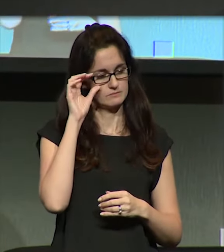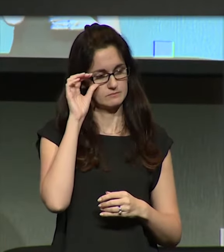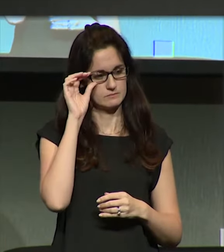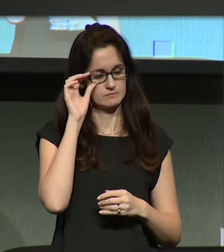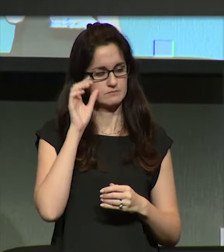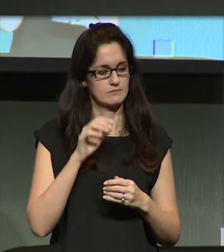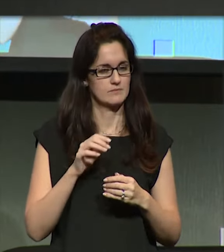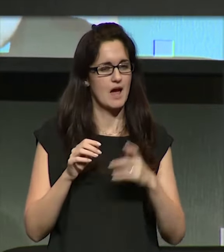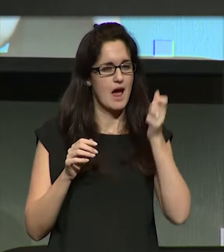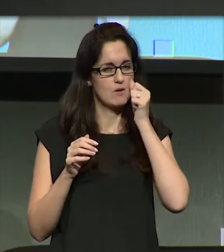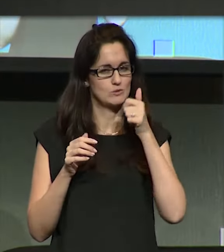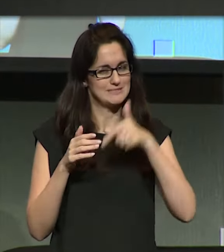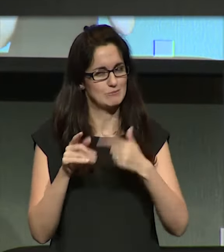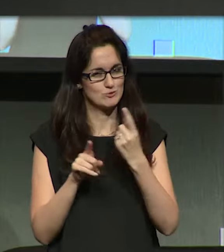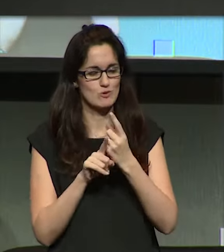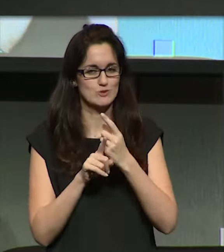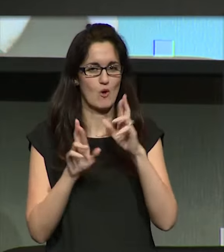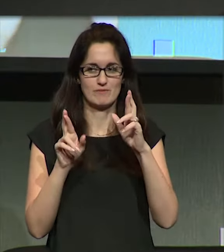so stay with me.